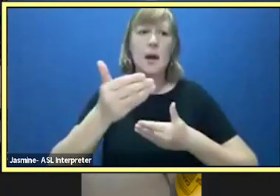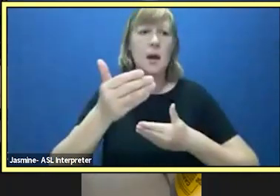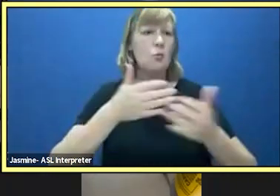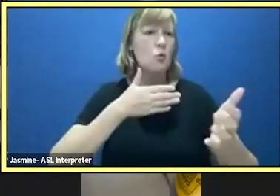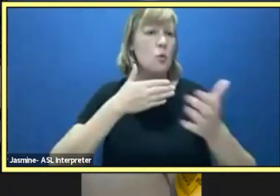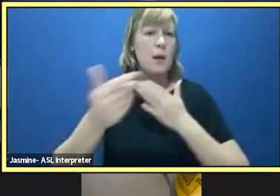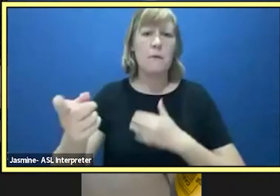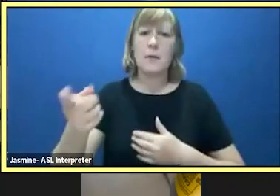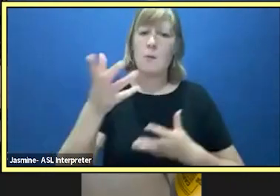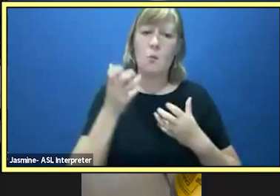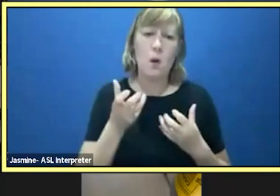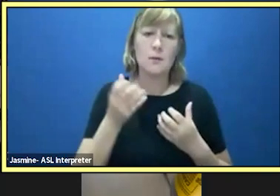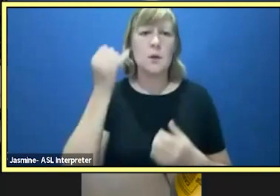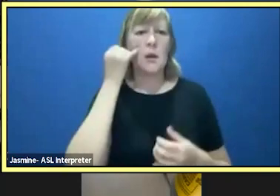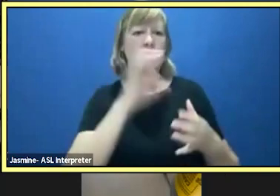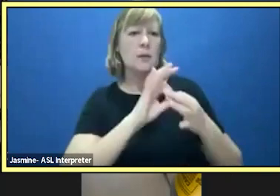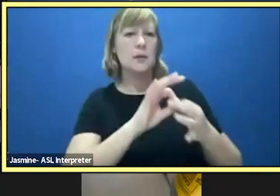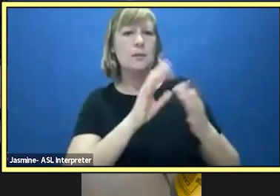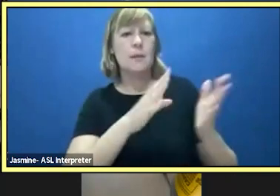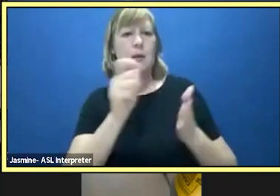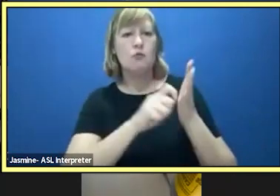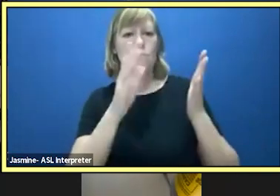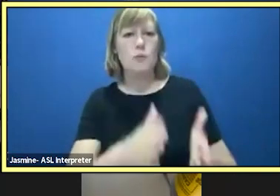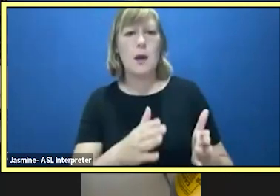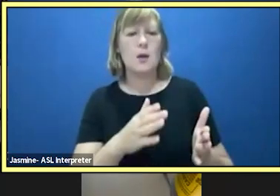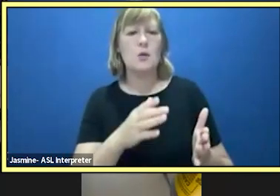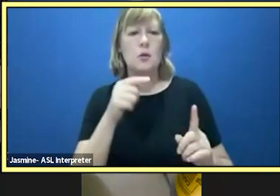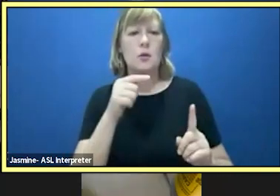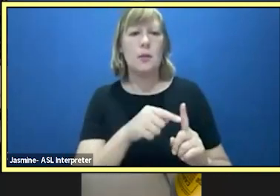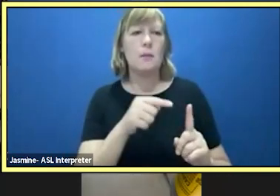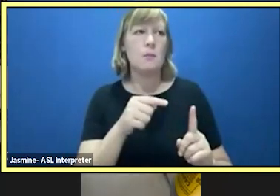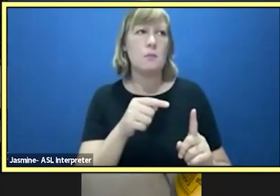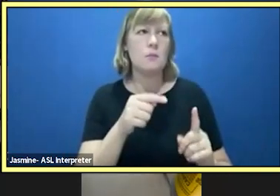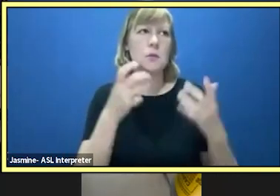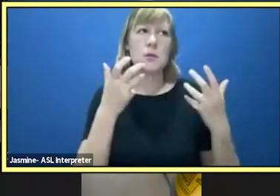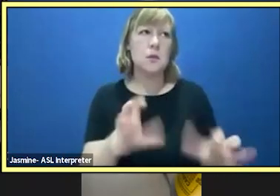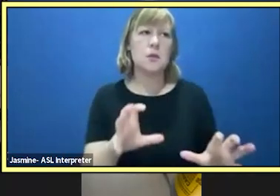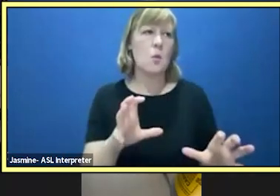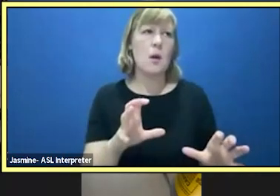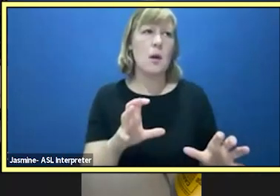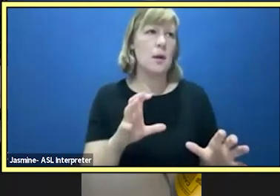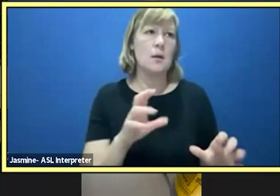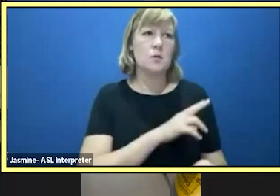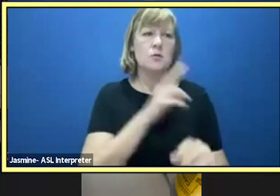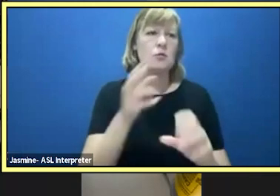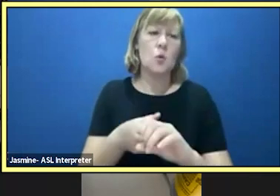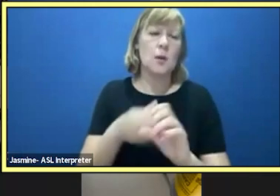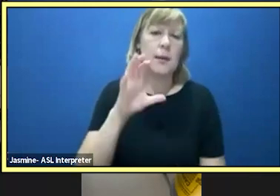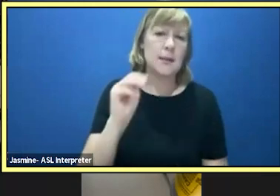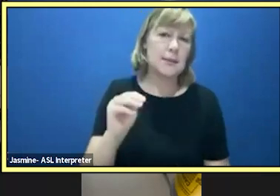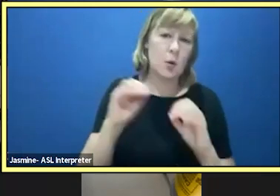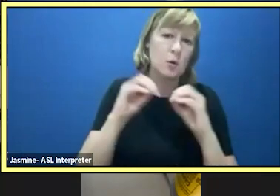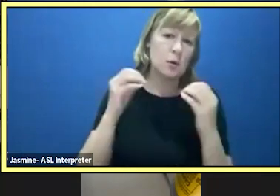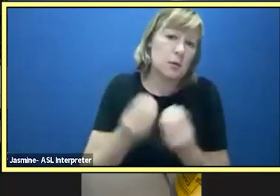who maybe doesn't want to, work as a case manager in the future, it doesn't mean that they can't still be